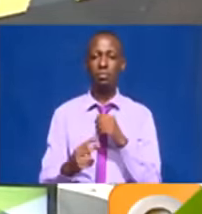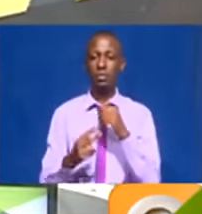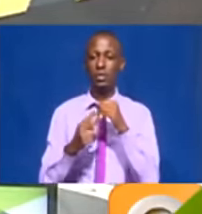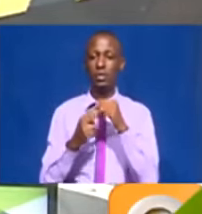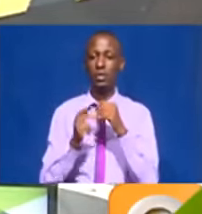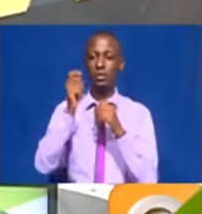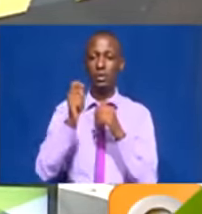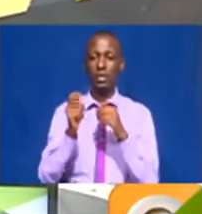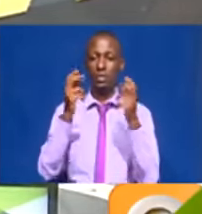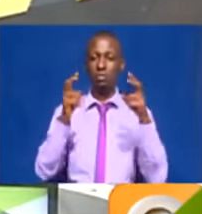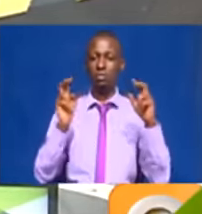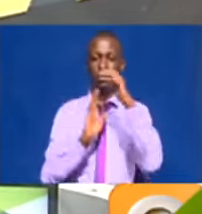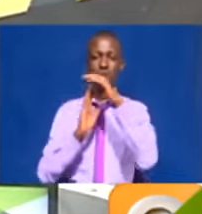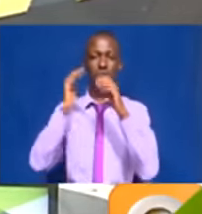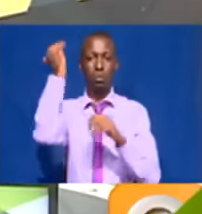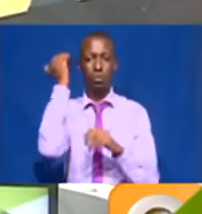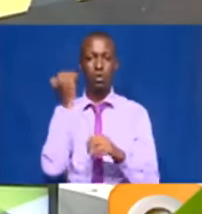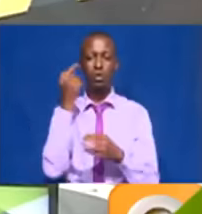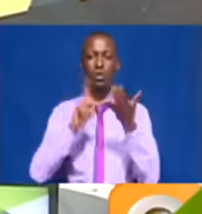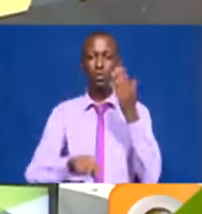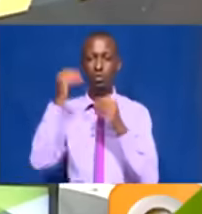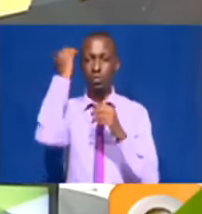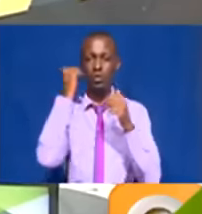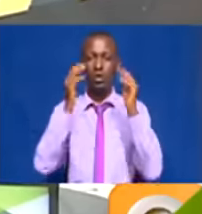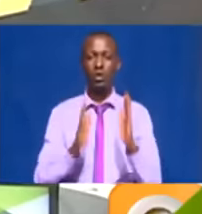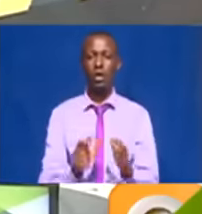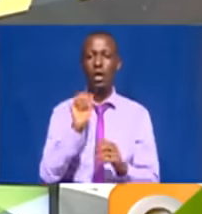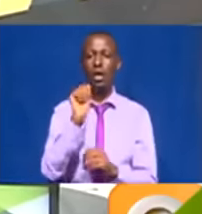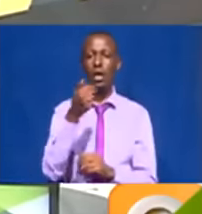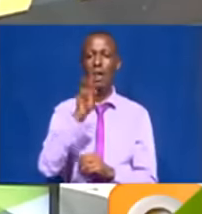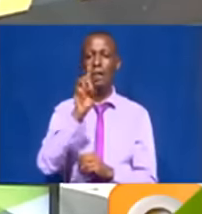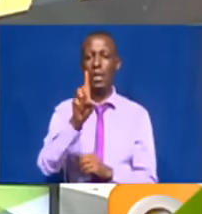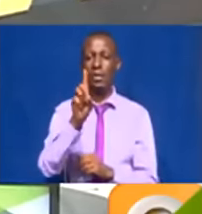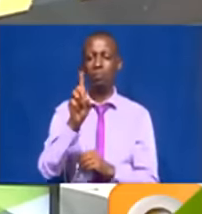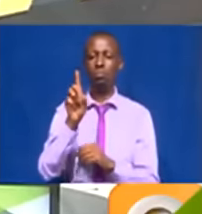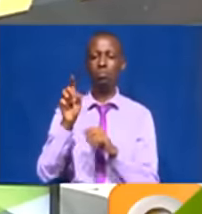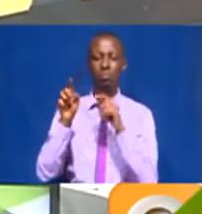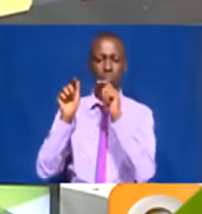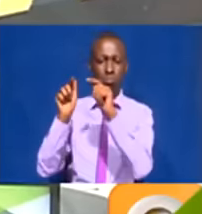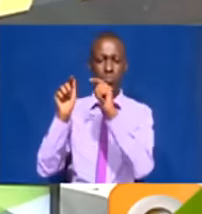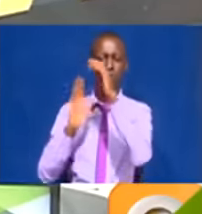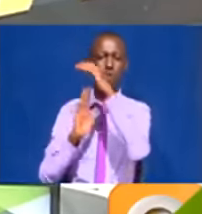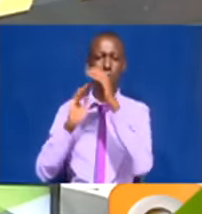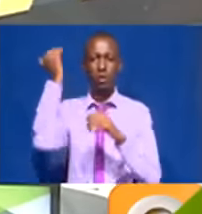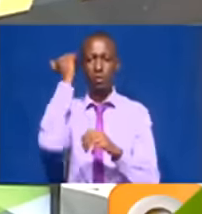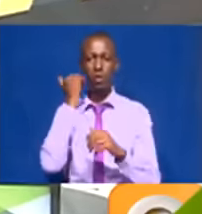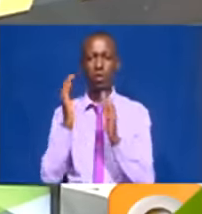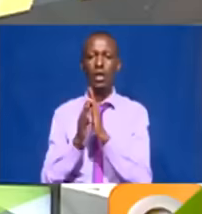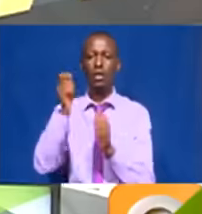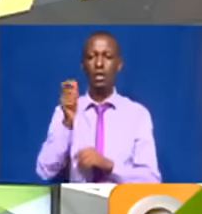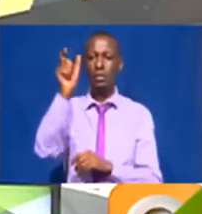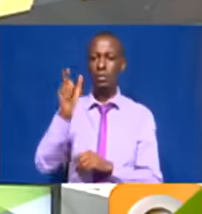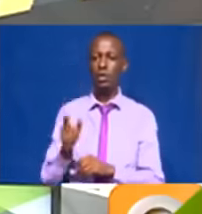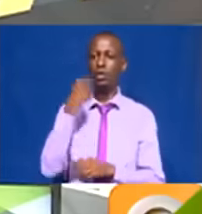Supreme Court said lawyer Ahmednassir has relentlessly ridiculed the Supreme Court and its judges, accusing them of